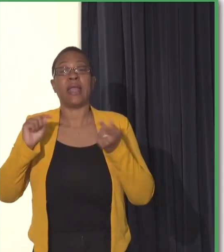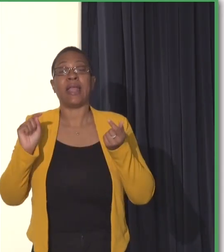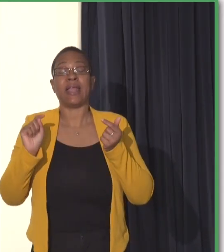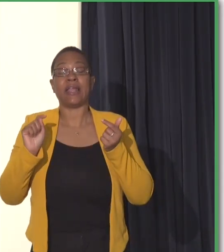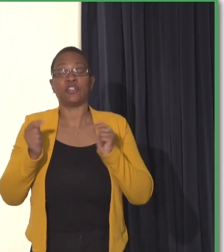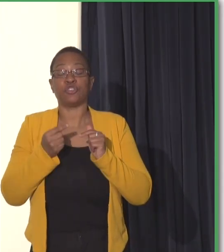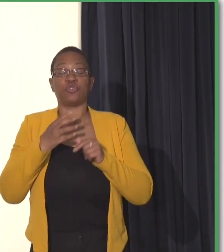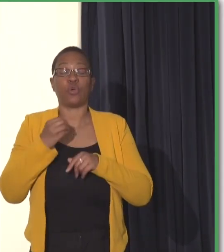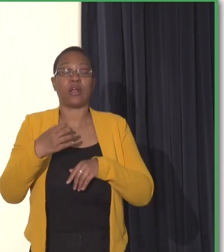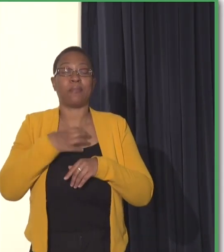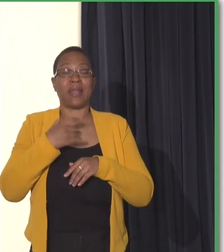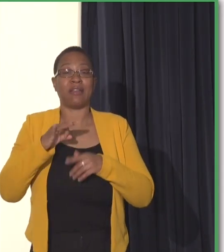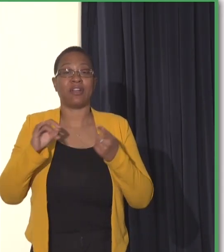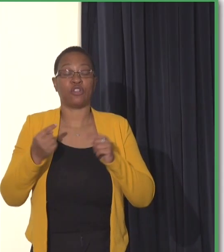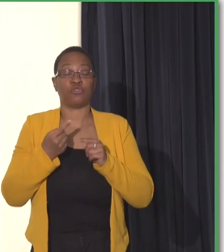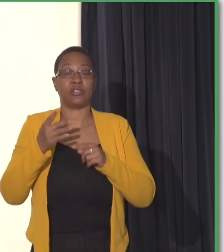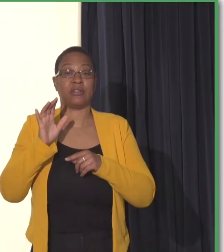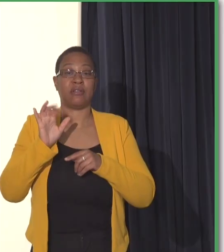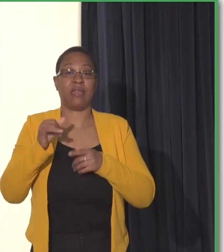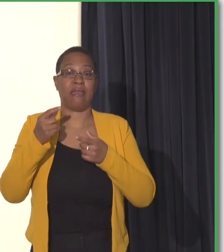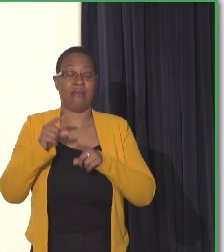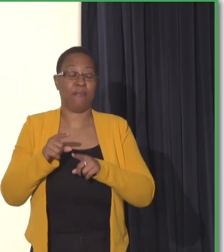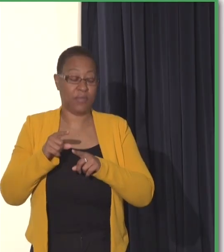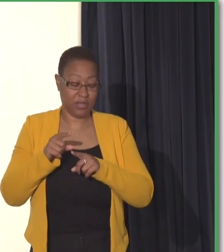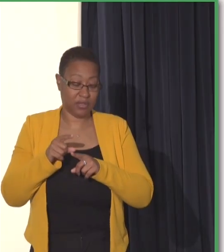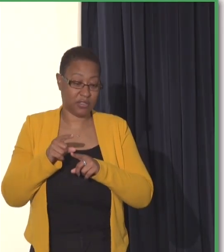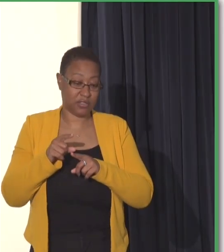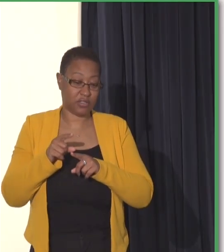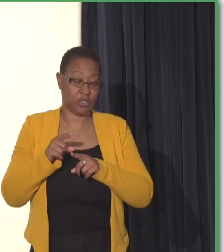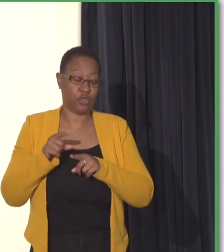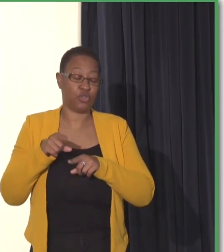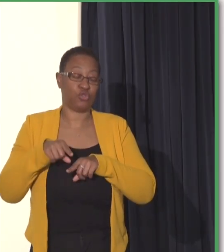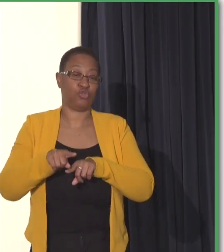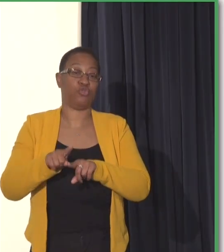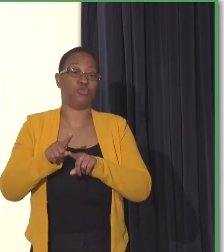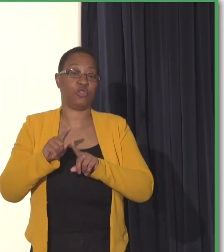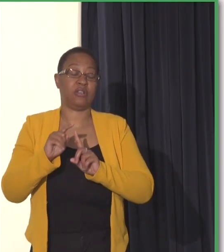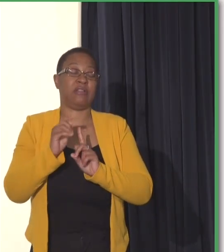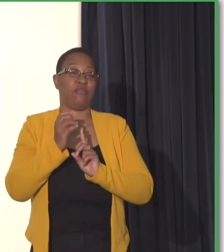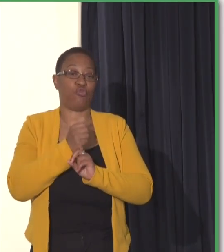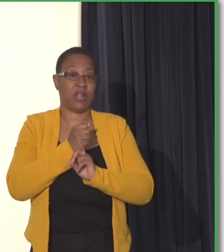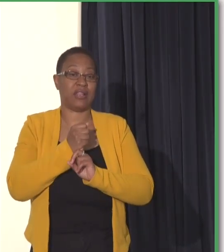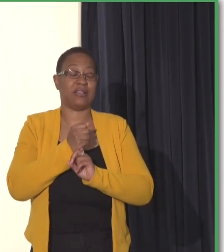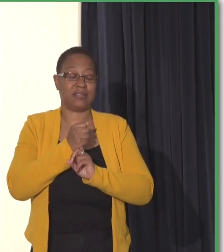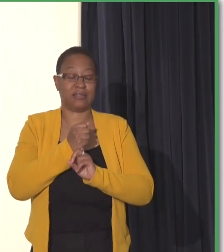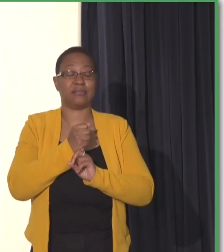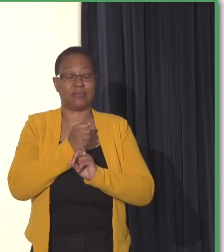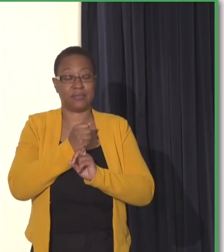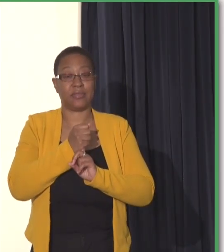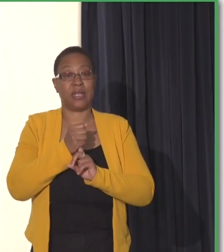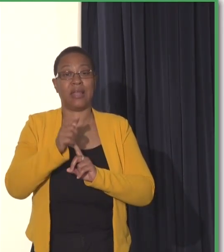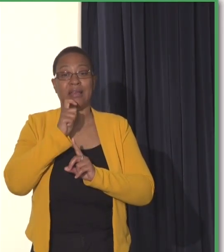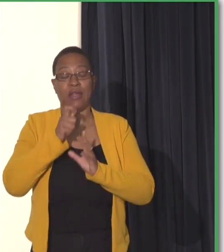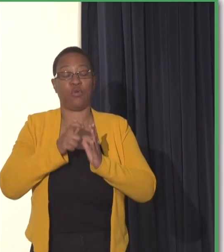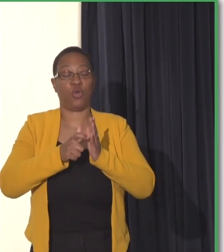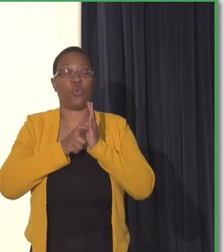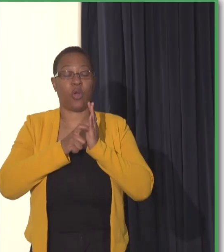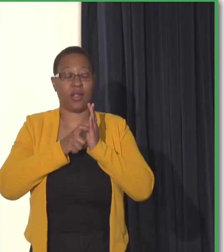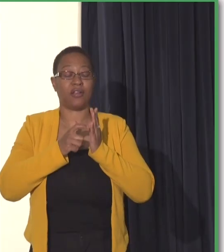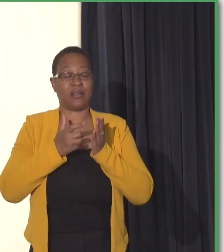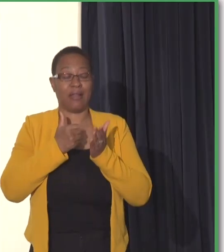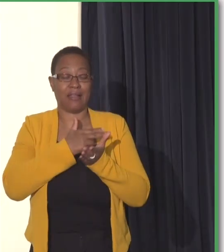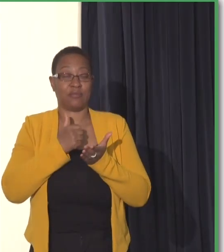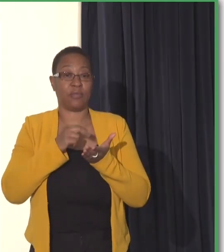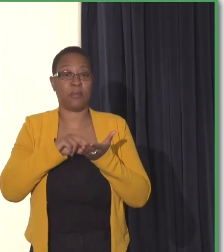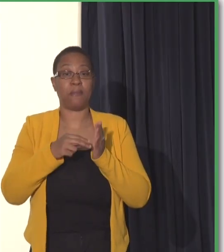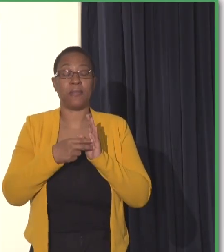that occurs in the course of taking an individual taken into custody, not requiring hospitalization. So it would